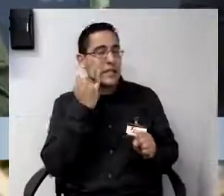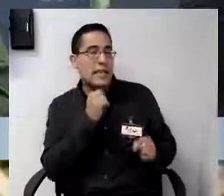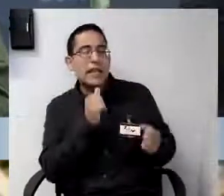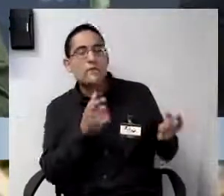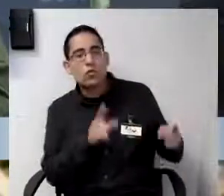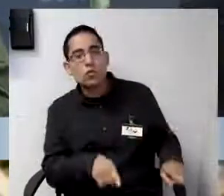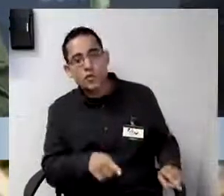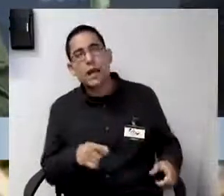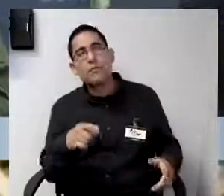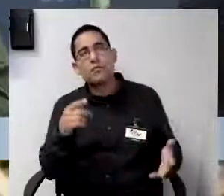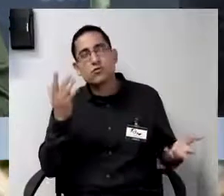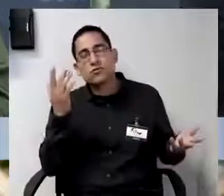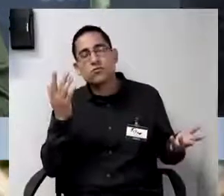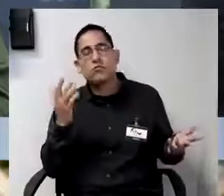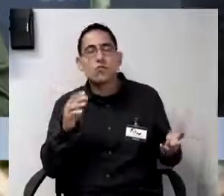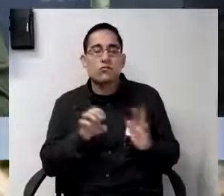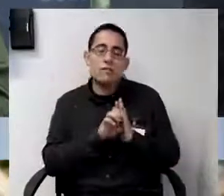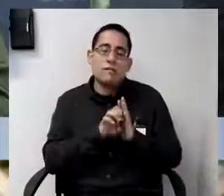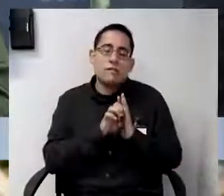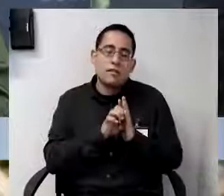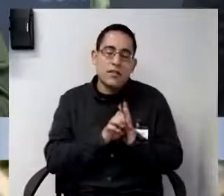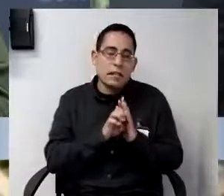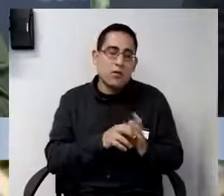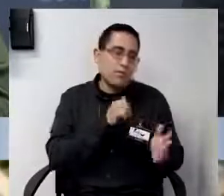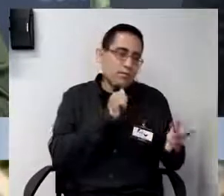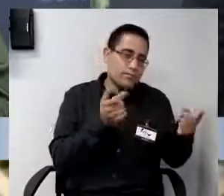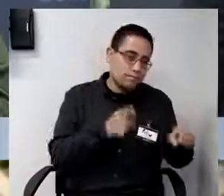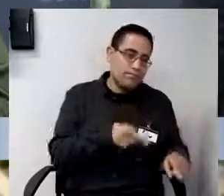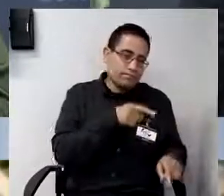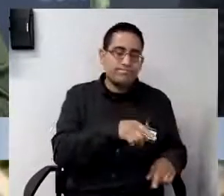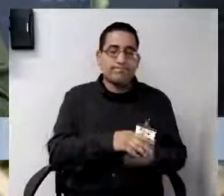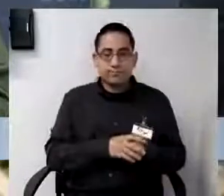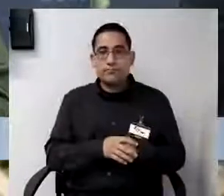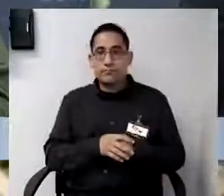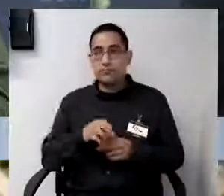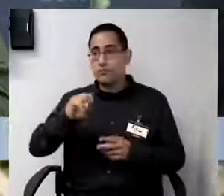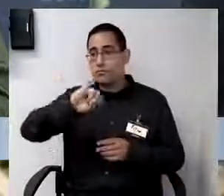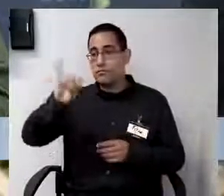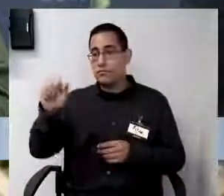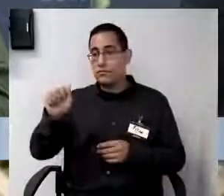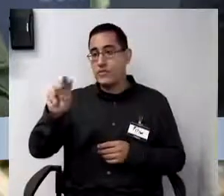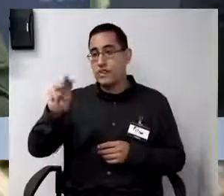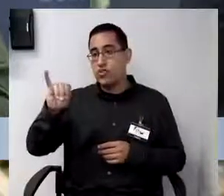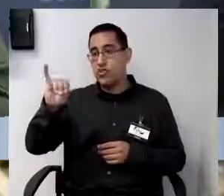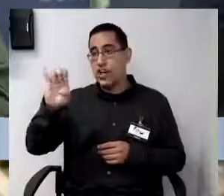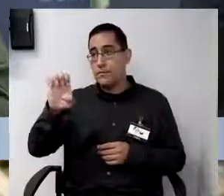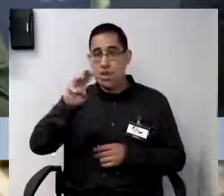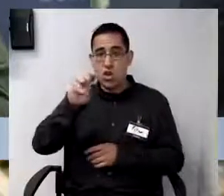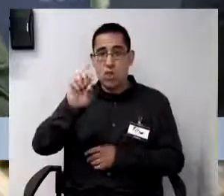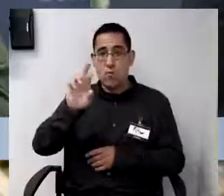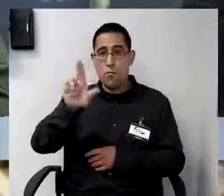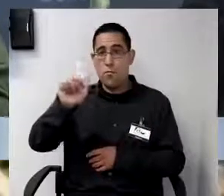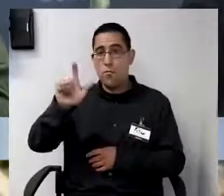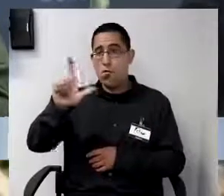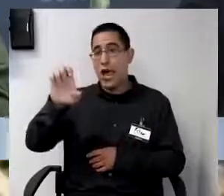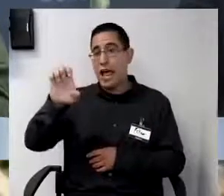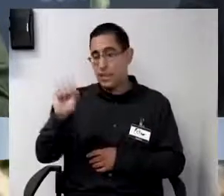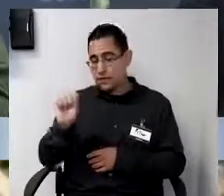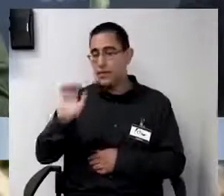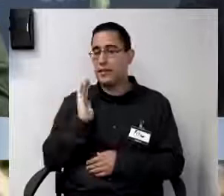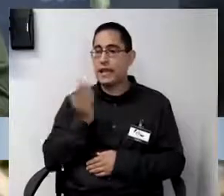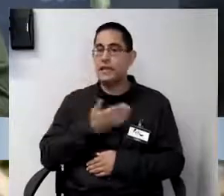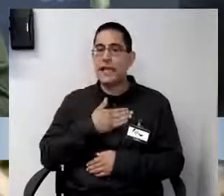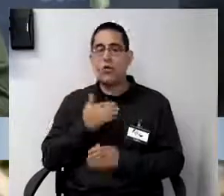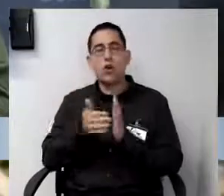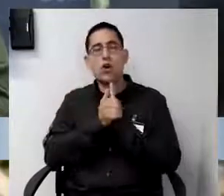that Deb was referencing this morning, our monthly leadership team meeting, Jamie Morales, who is our talent acquisition